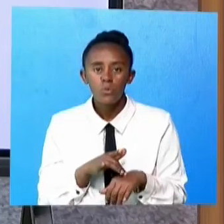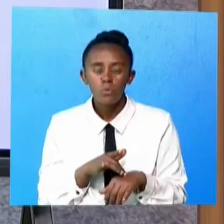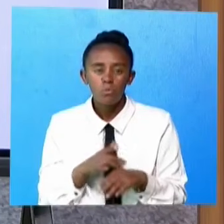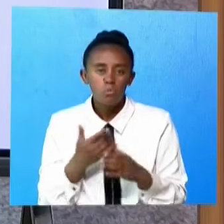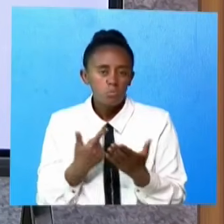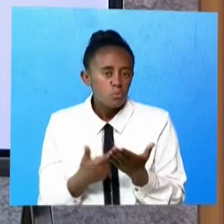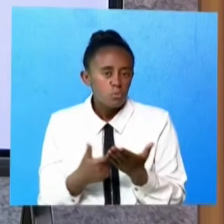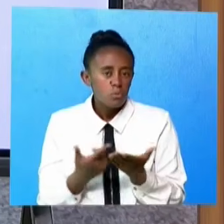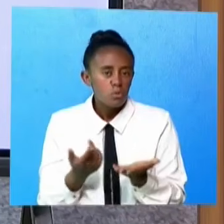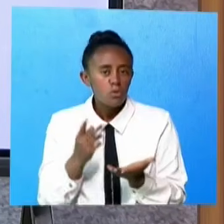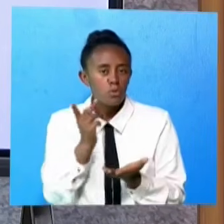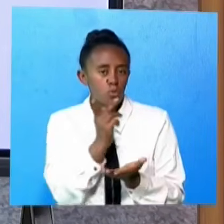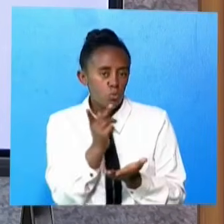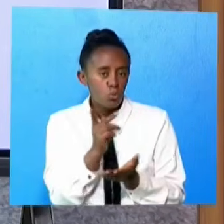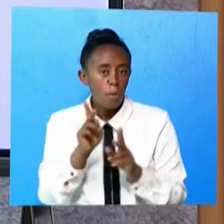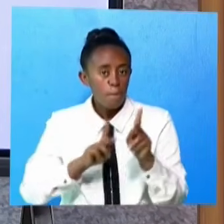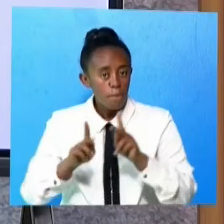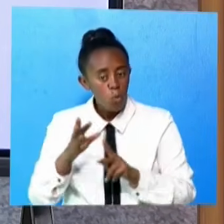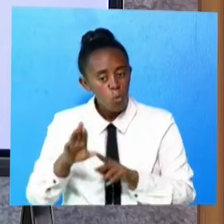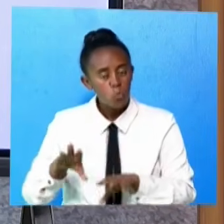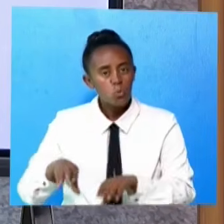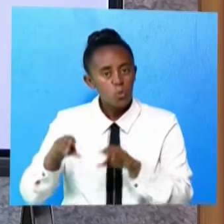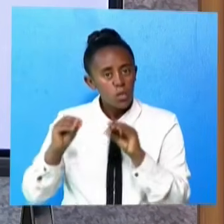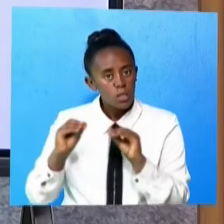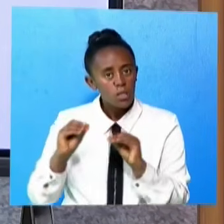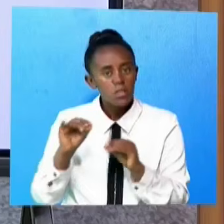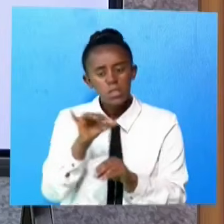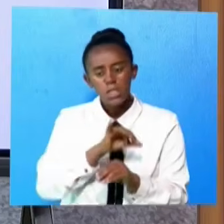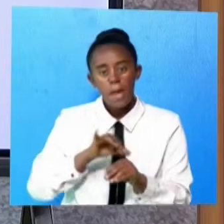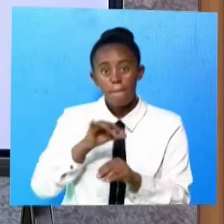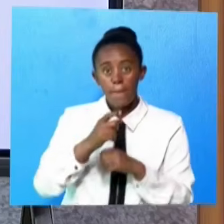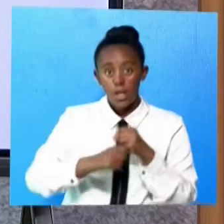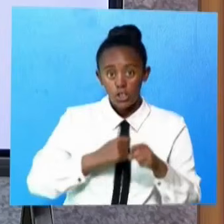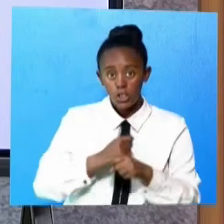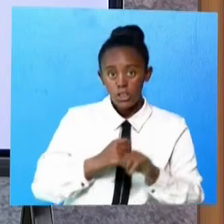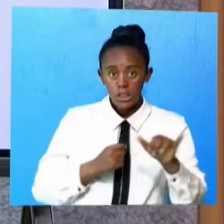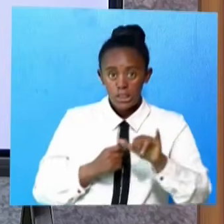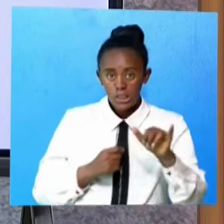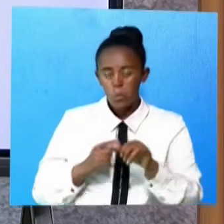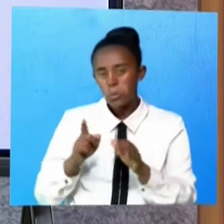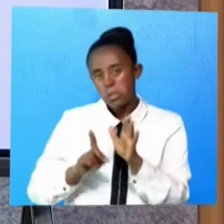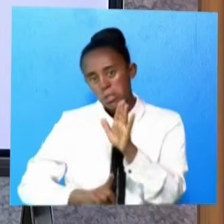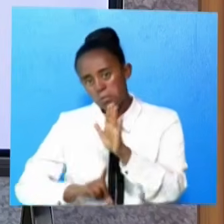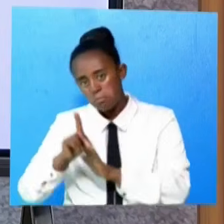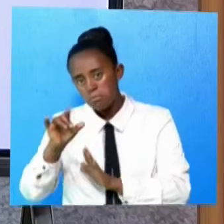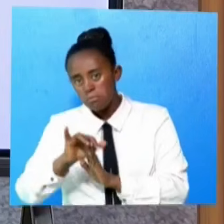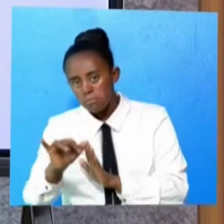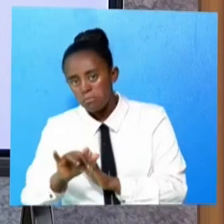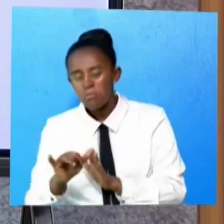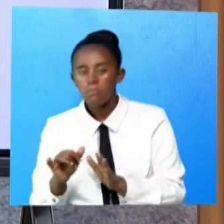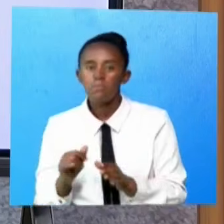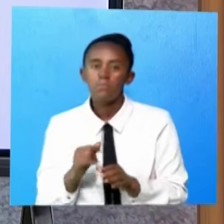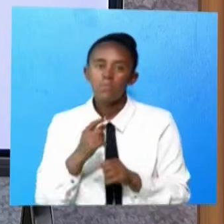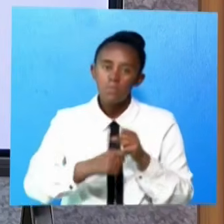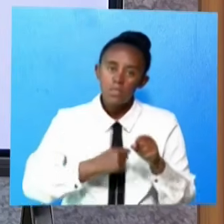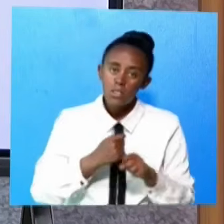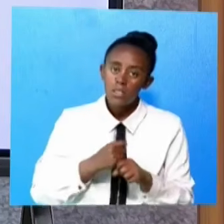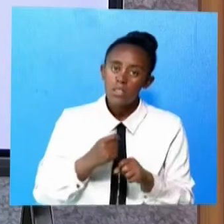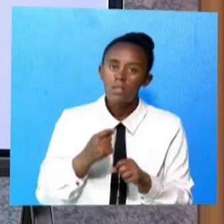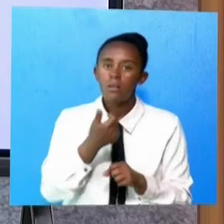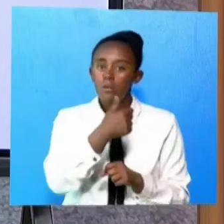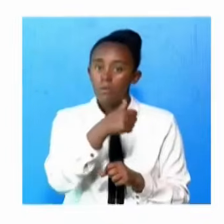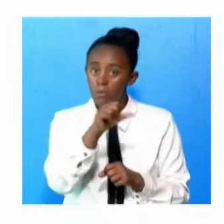those two peoples or students who are in the same age, in the same height, in the same age, don't forget